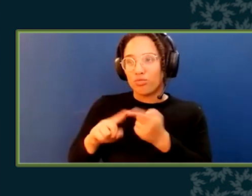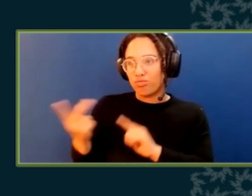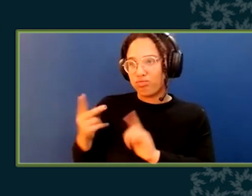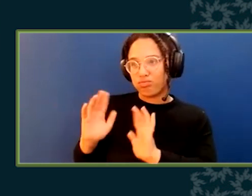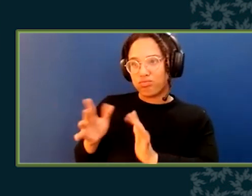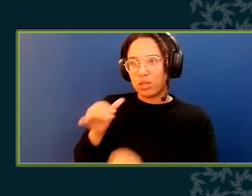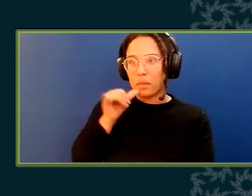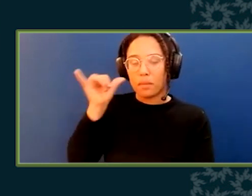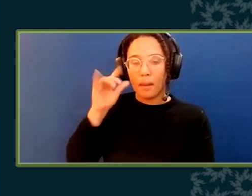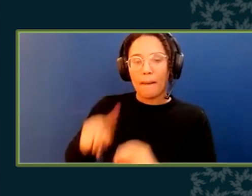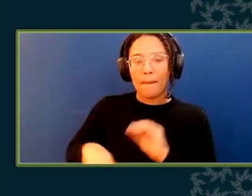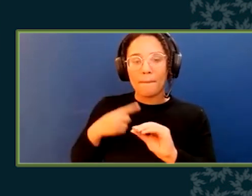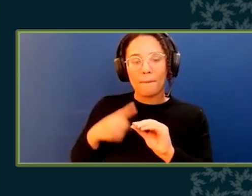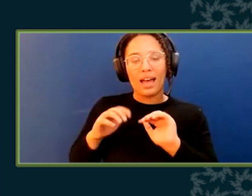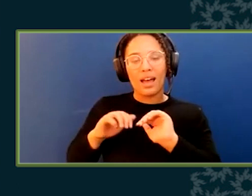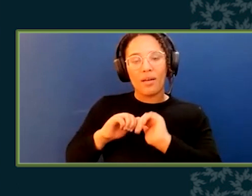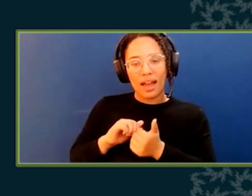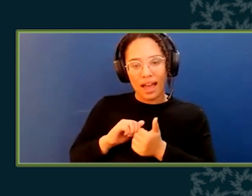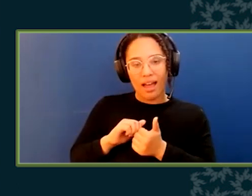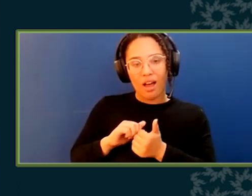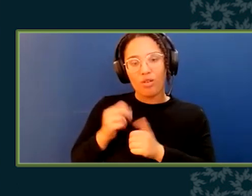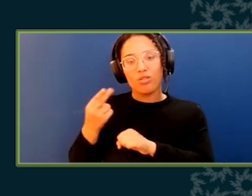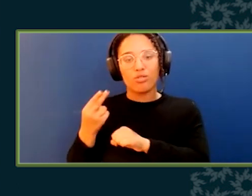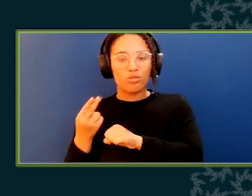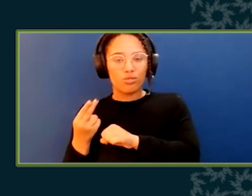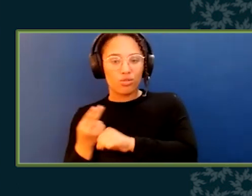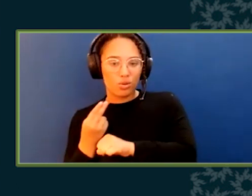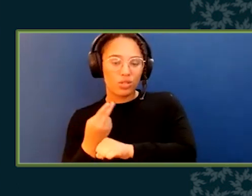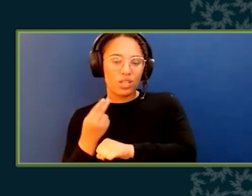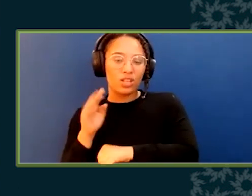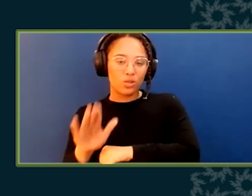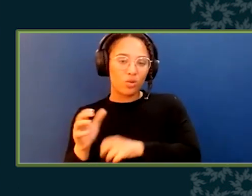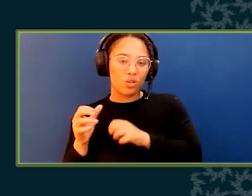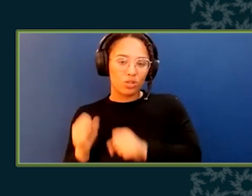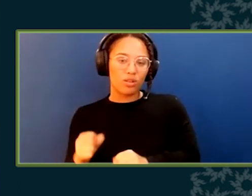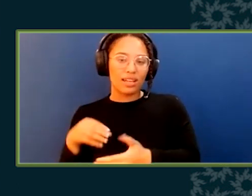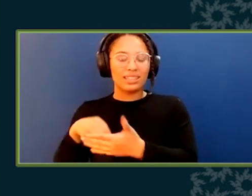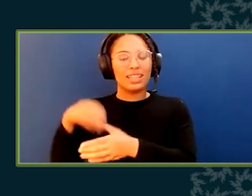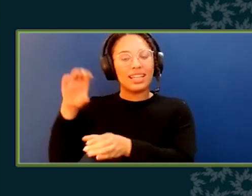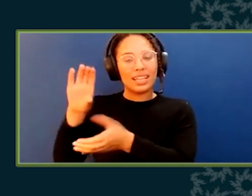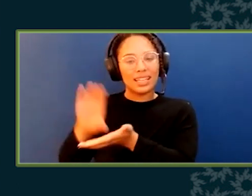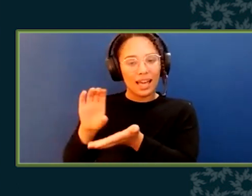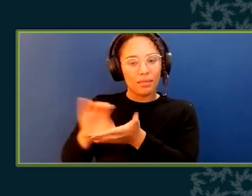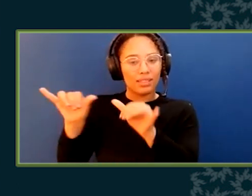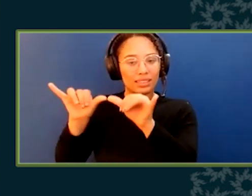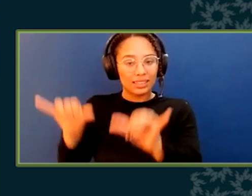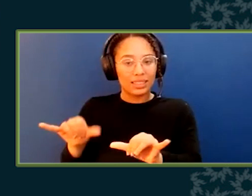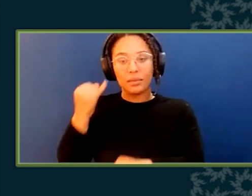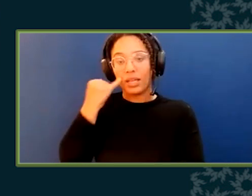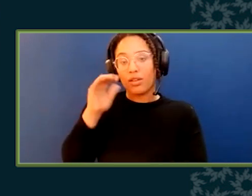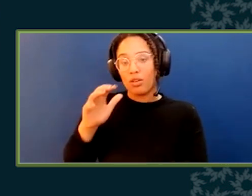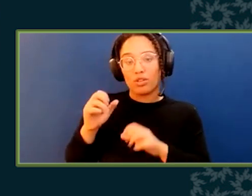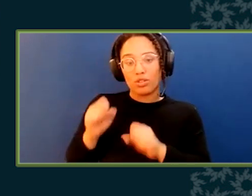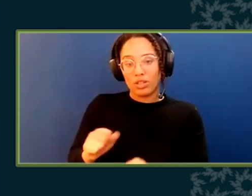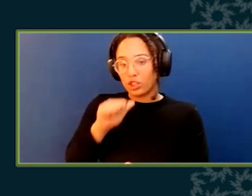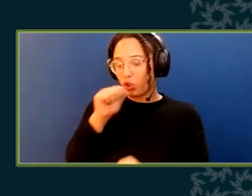on your strengths in a capitalistic system. Yeah. If your strengths don't fit capitalism. And yeah,